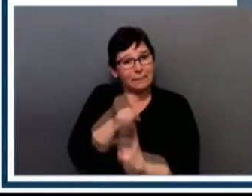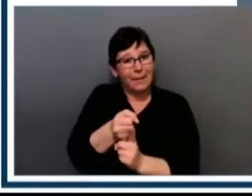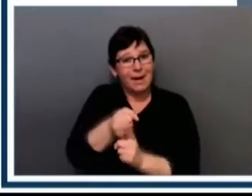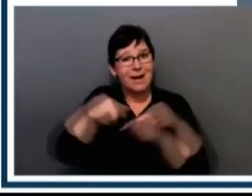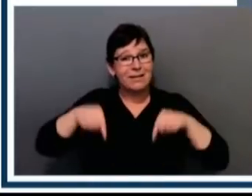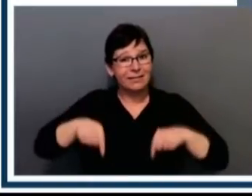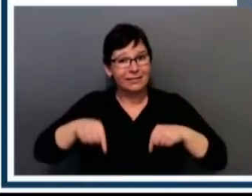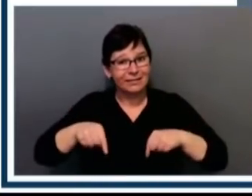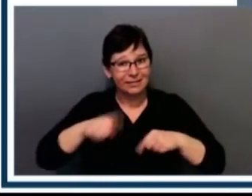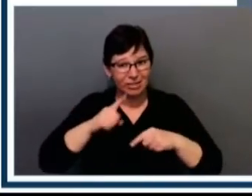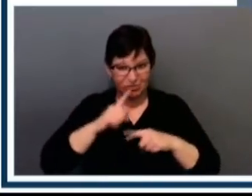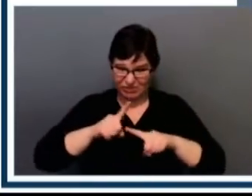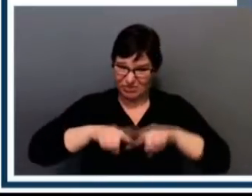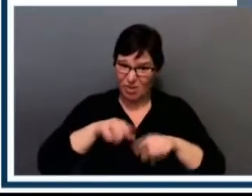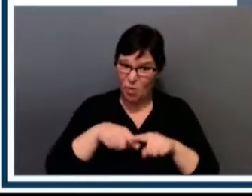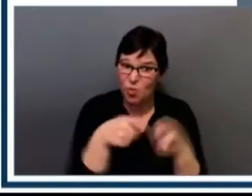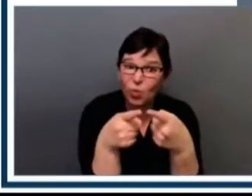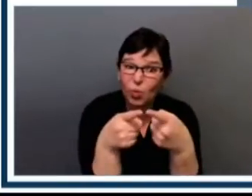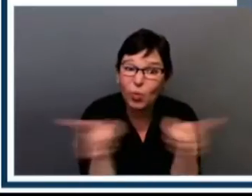follow-up.